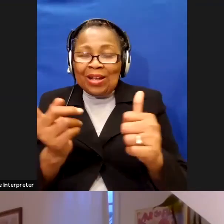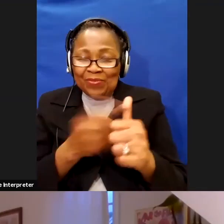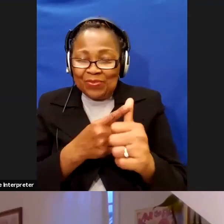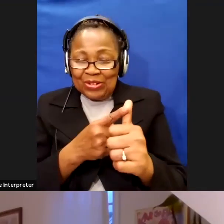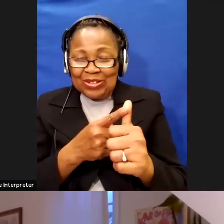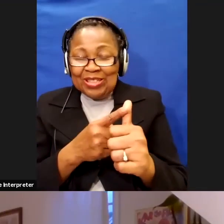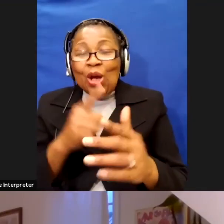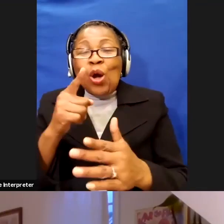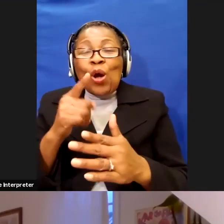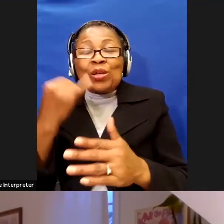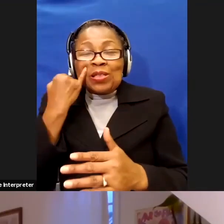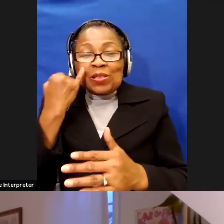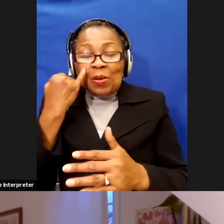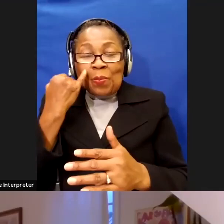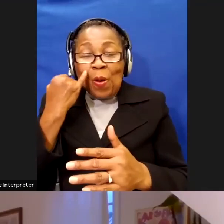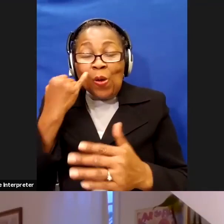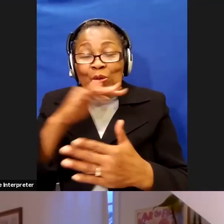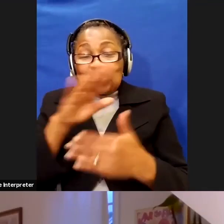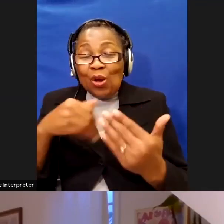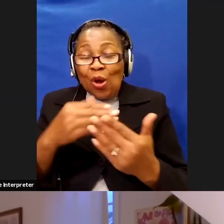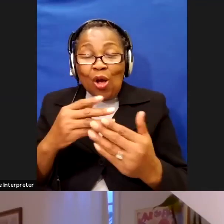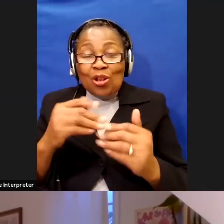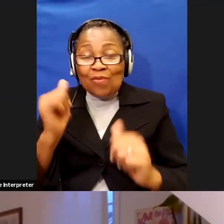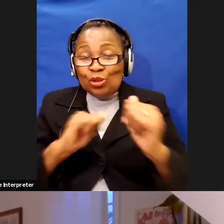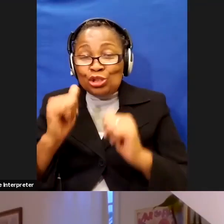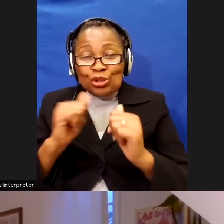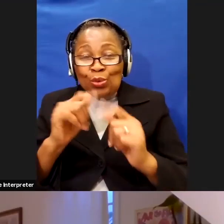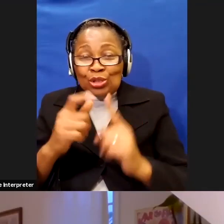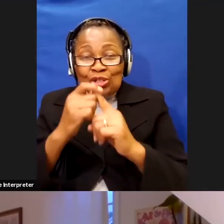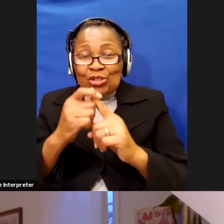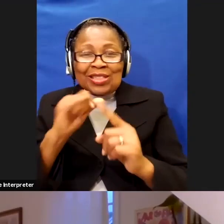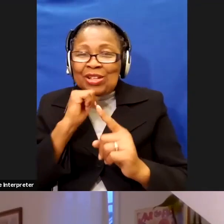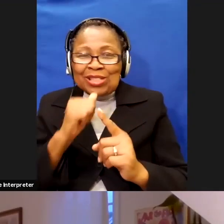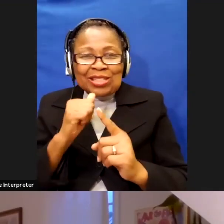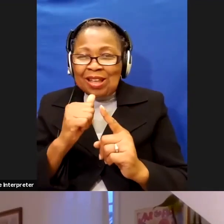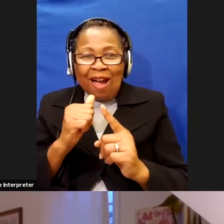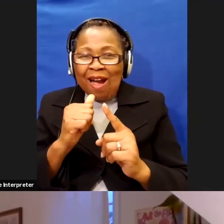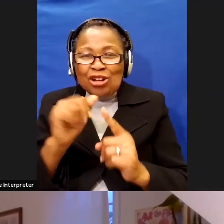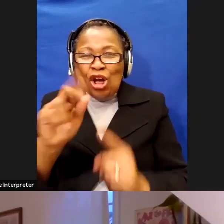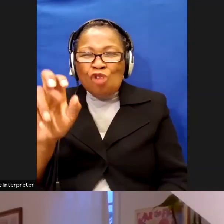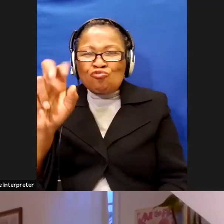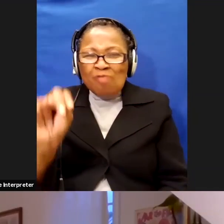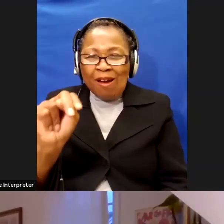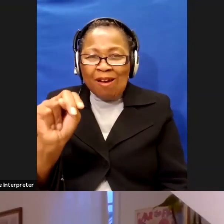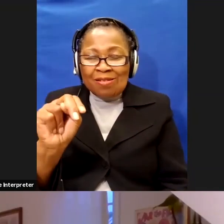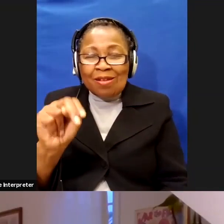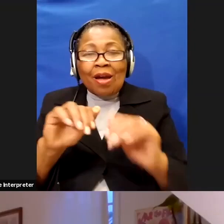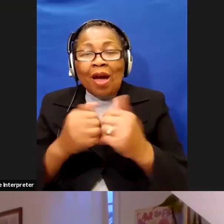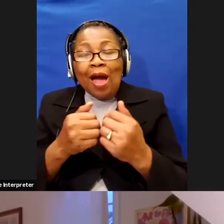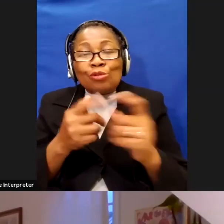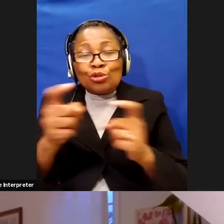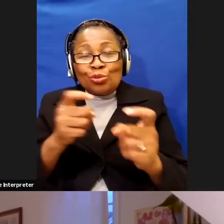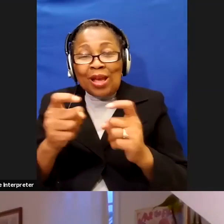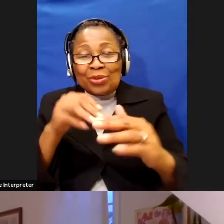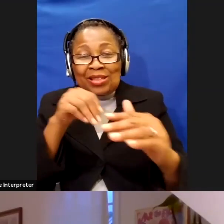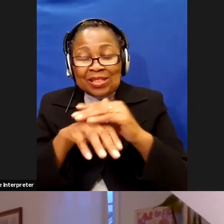what if all of your offerings are unique and there isn't a run? So how do you handle accessibility requests coming in for